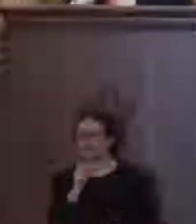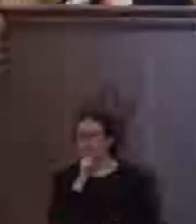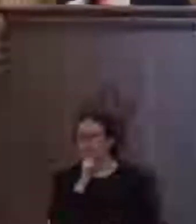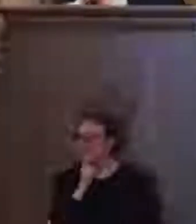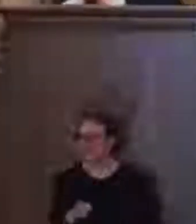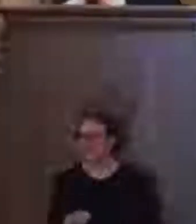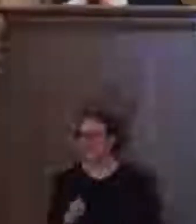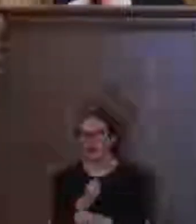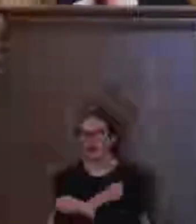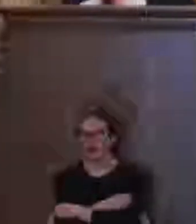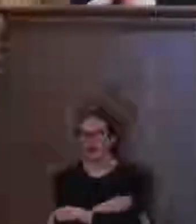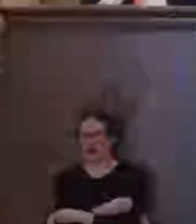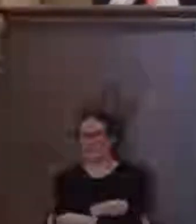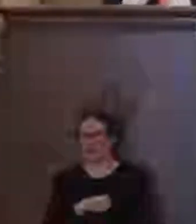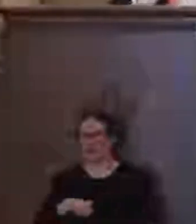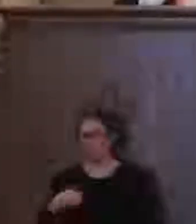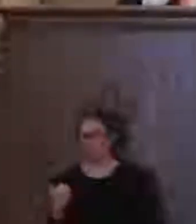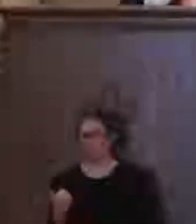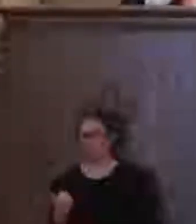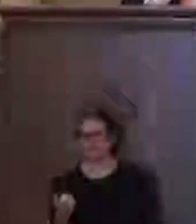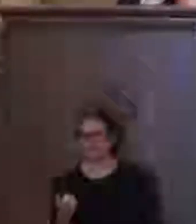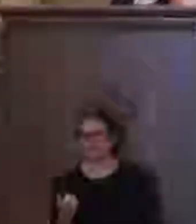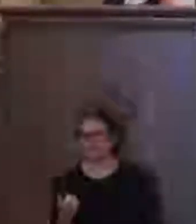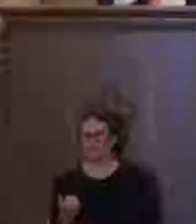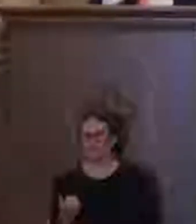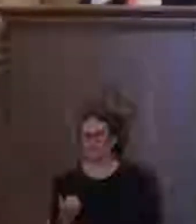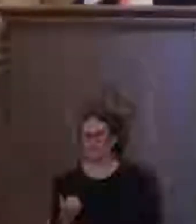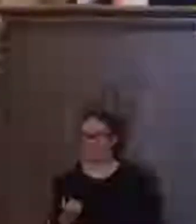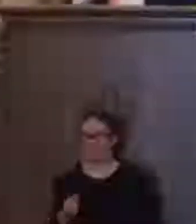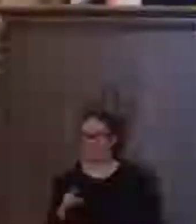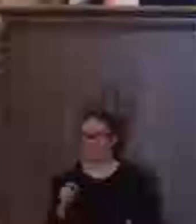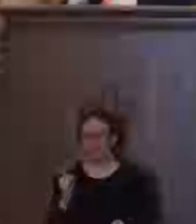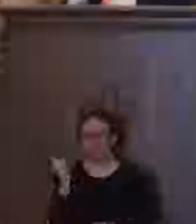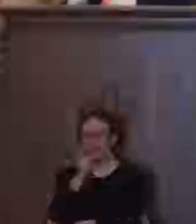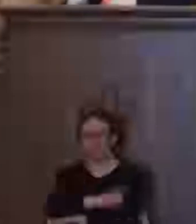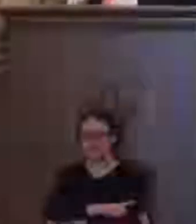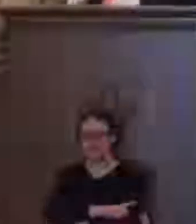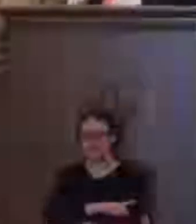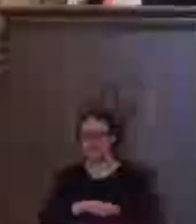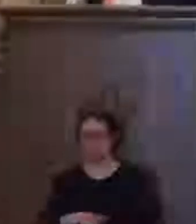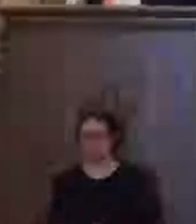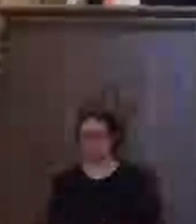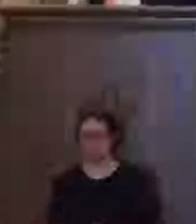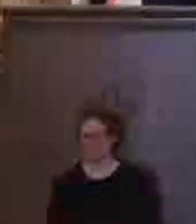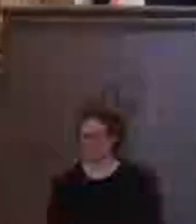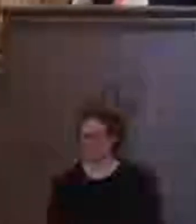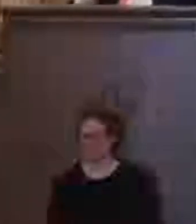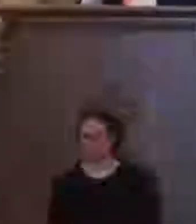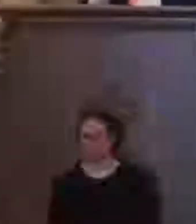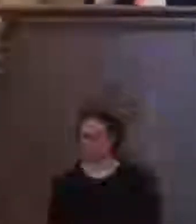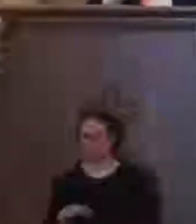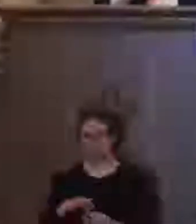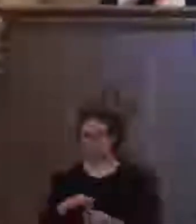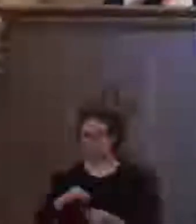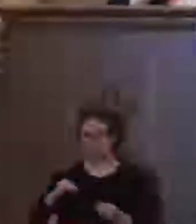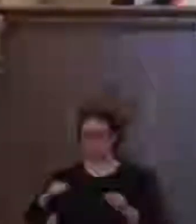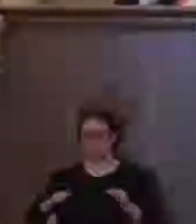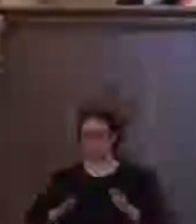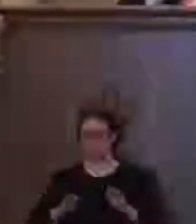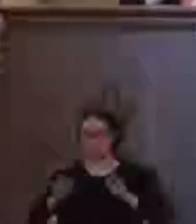truly love them. Amen. And on that day, man, he was on a spiritual